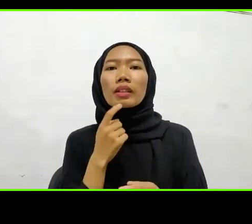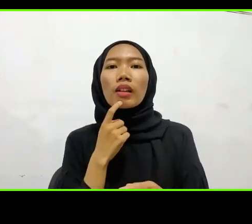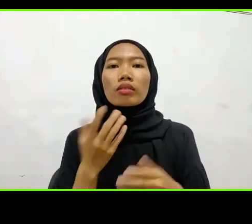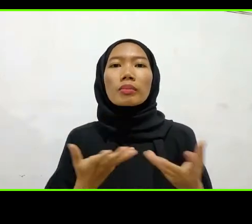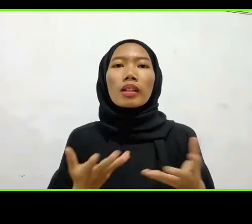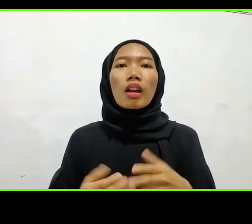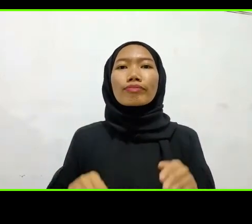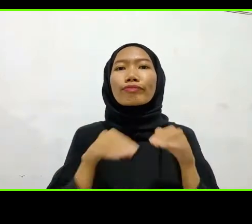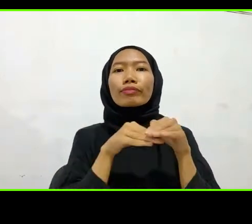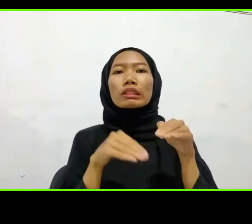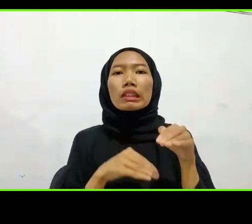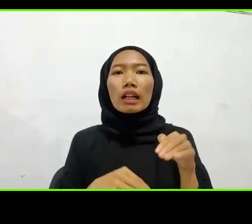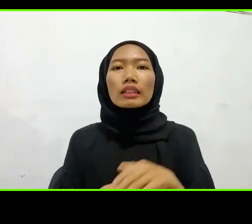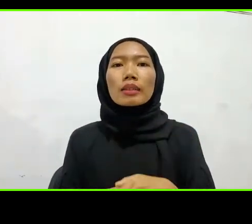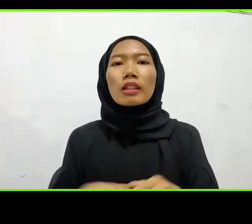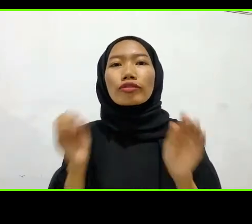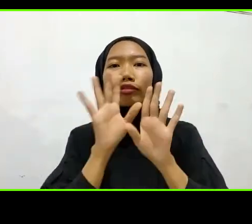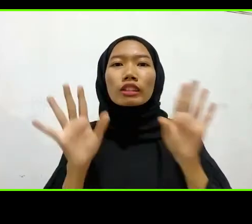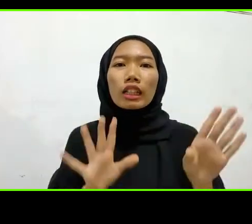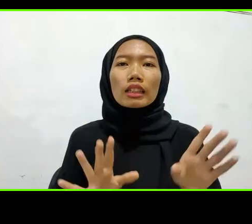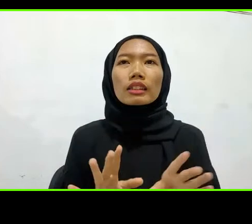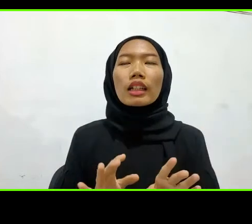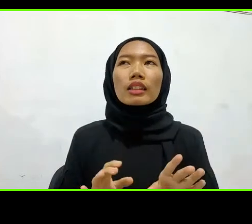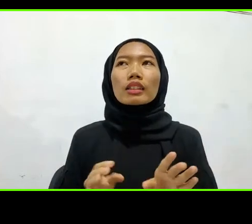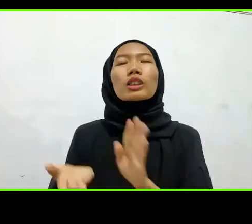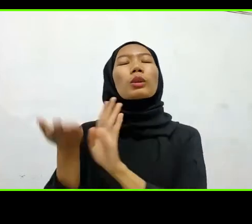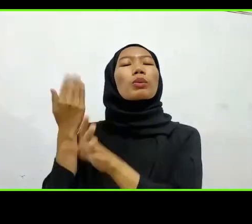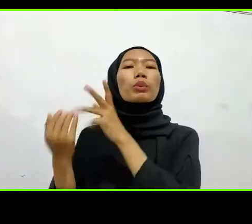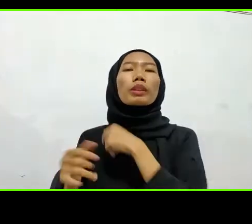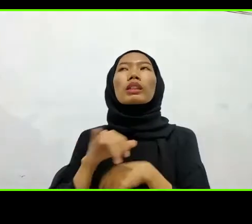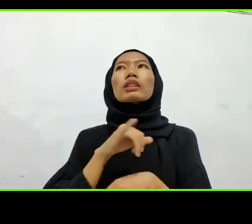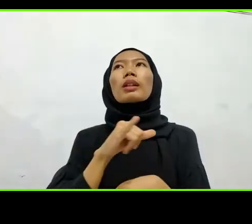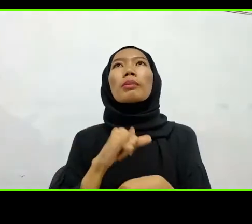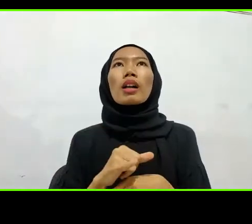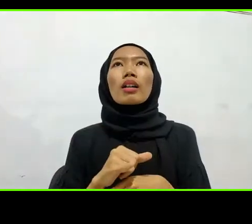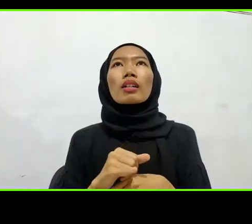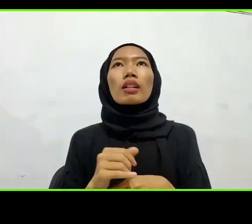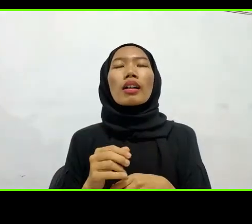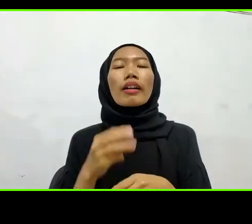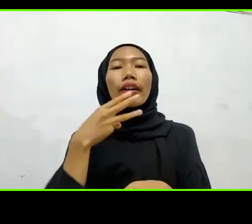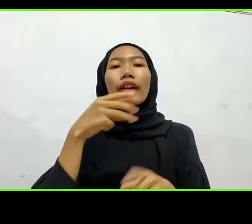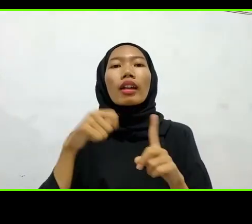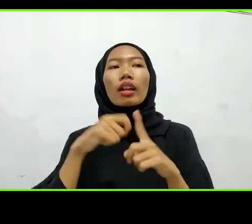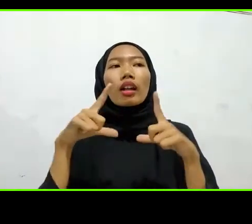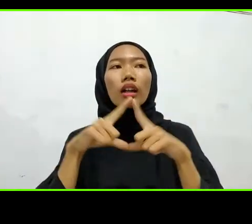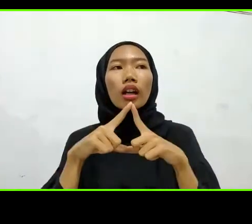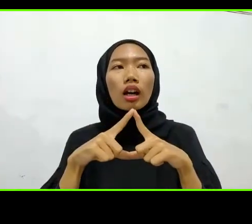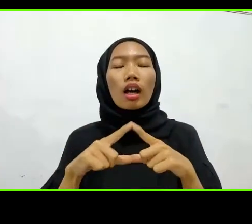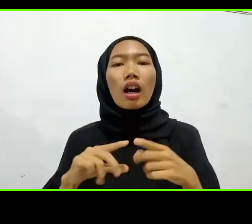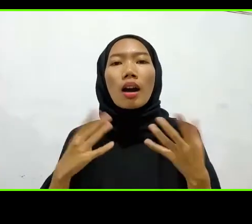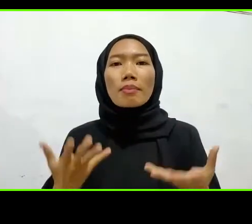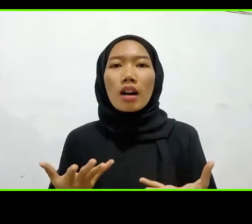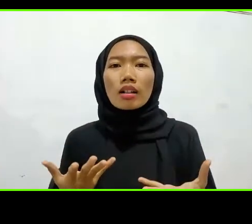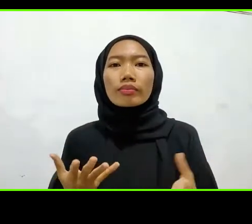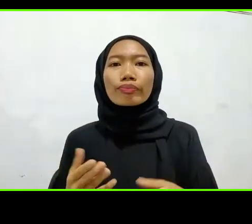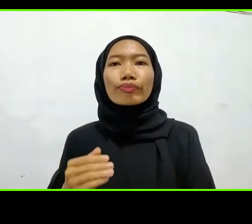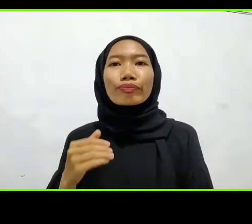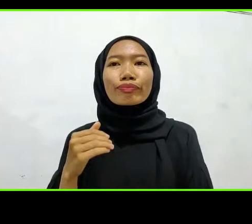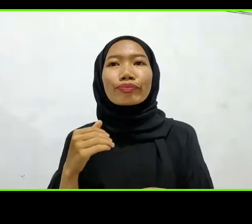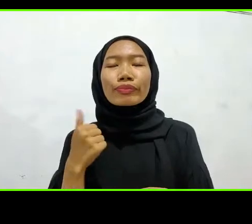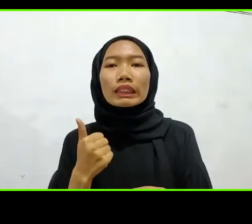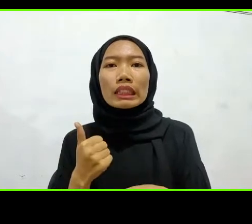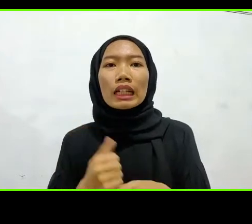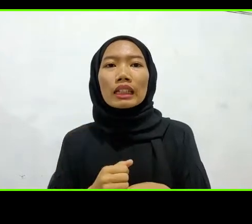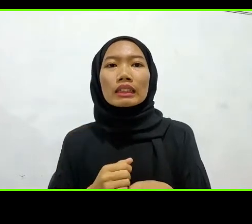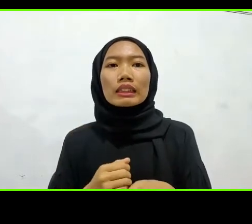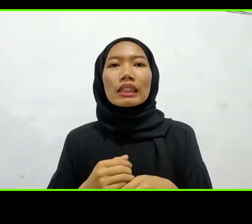which have been explained by Mr. Eka, but how the best way to translate it into practice, I think it